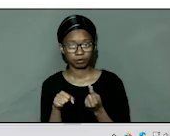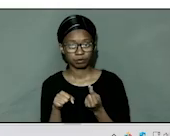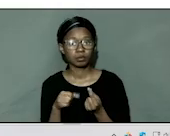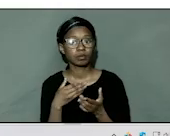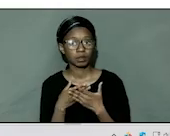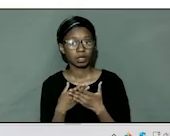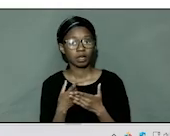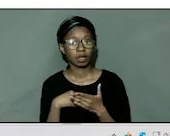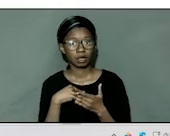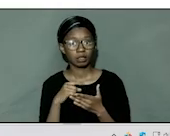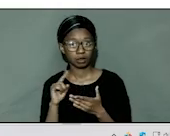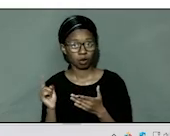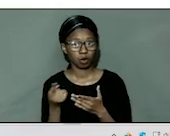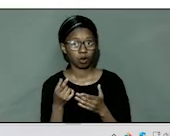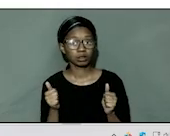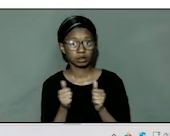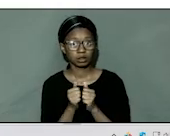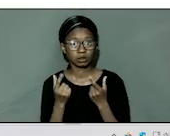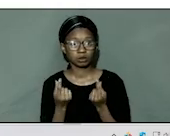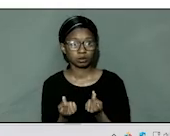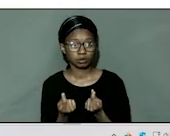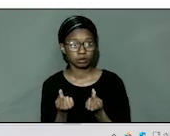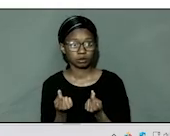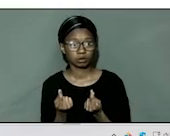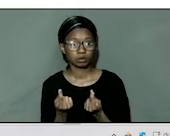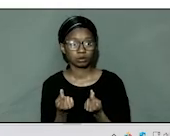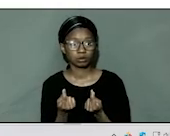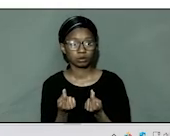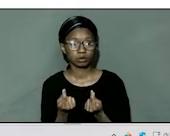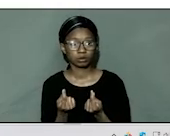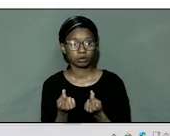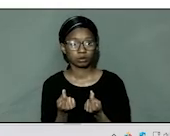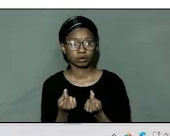go through it, all of us? What would be the number one?